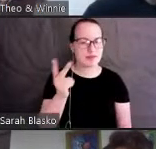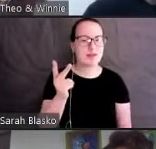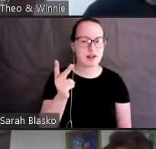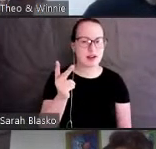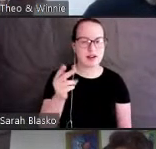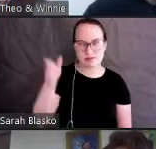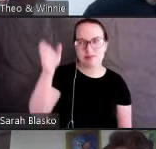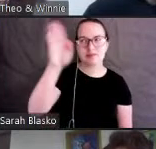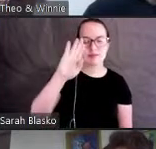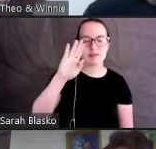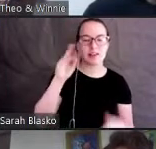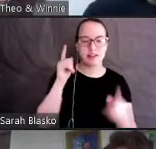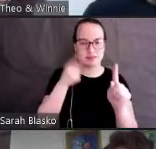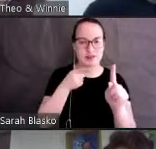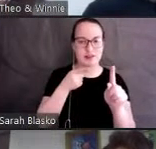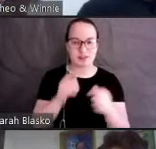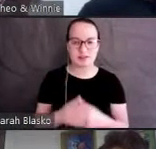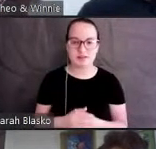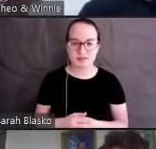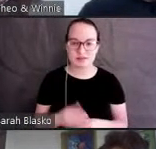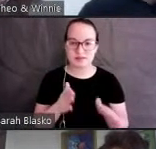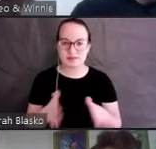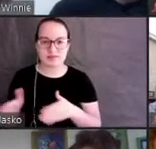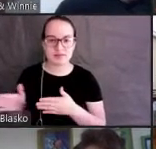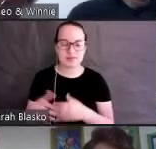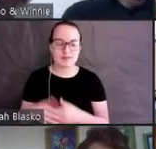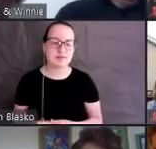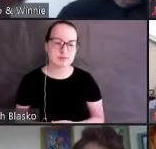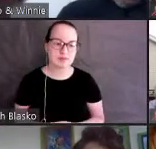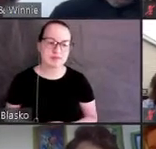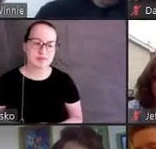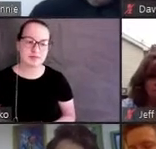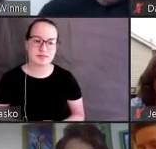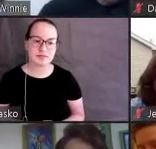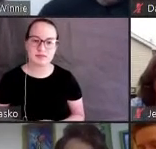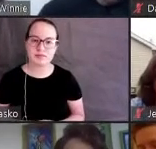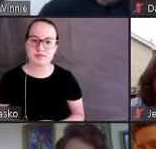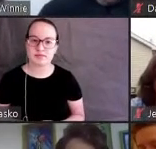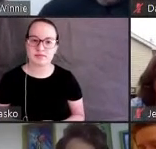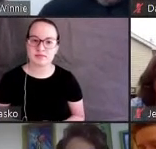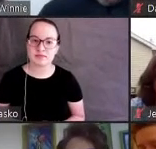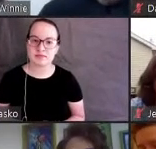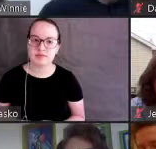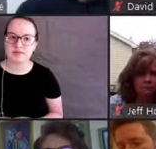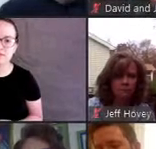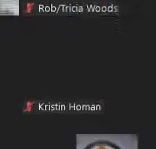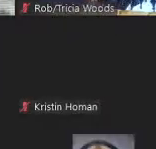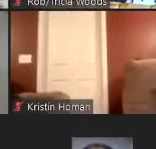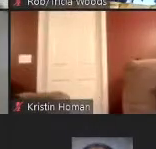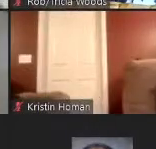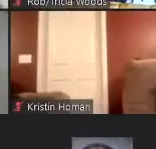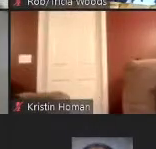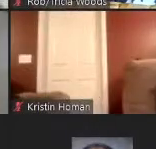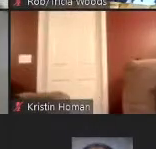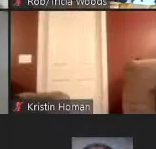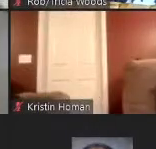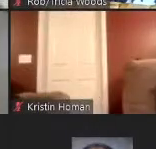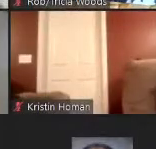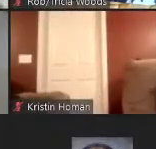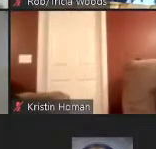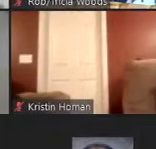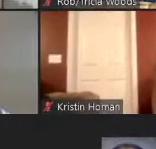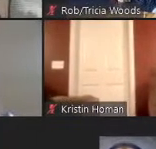That through the church, the manifold wisdom of God, who was going to take on the